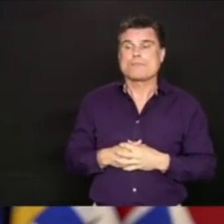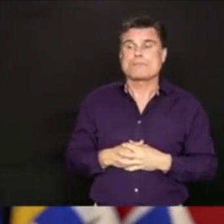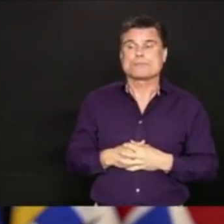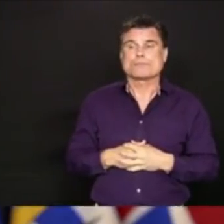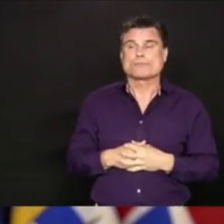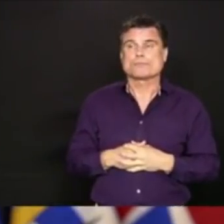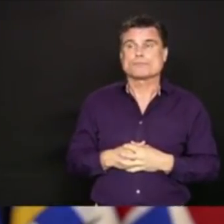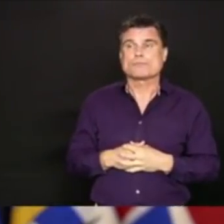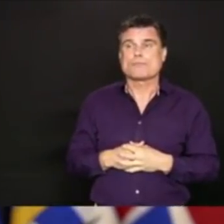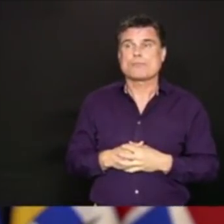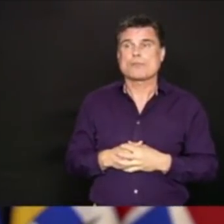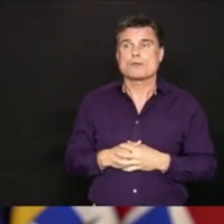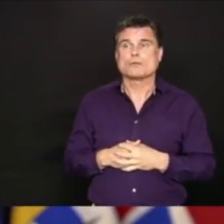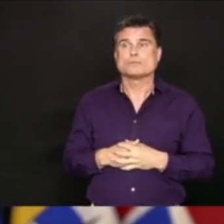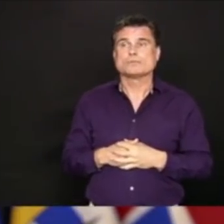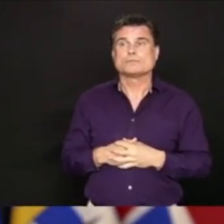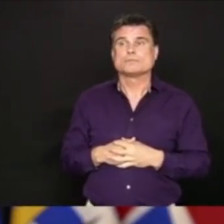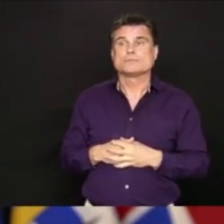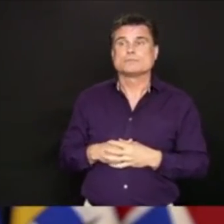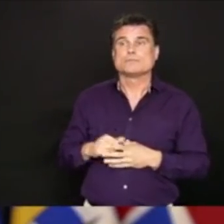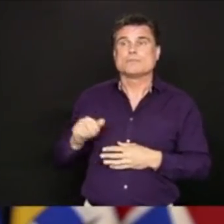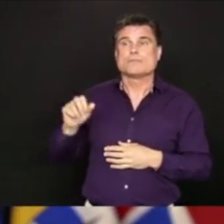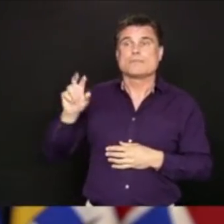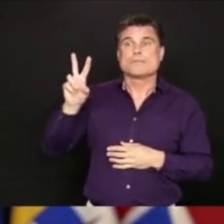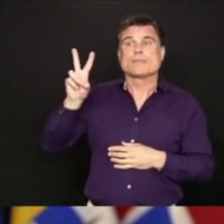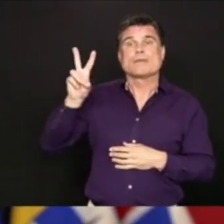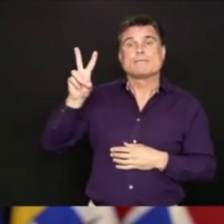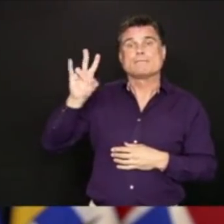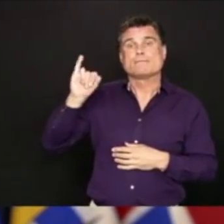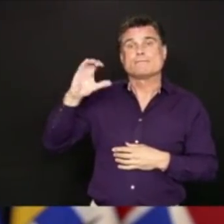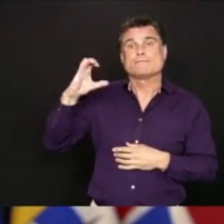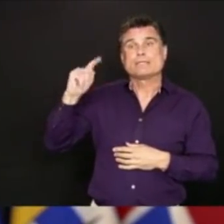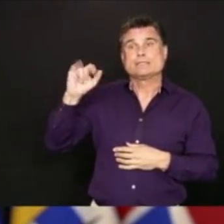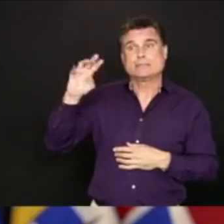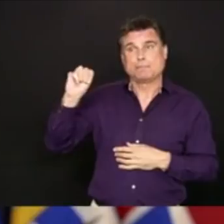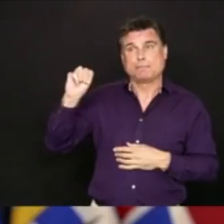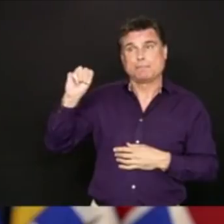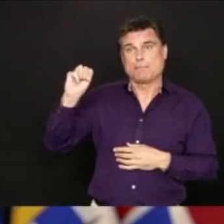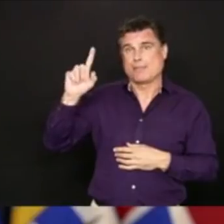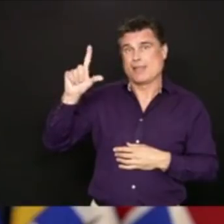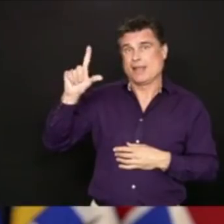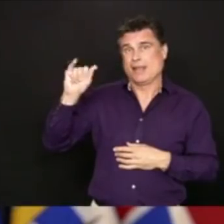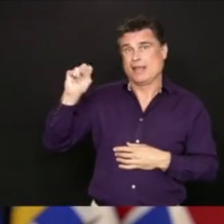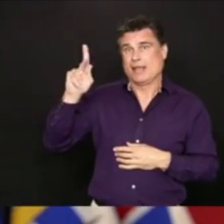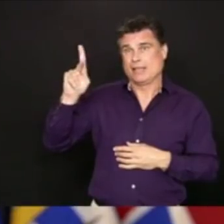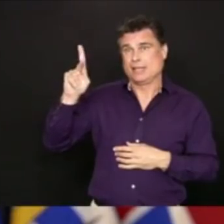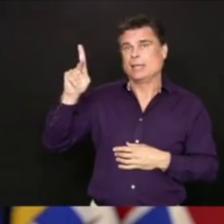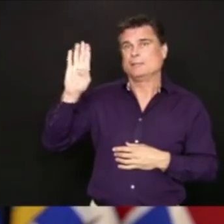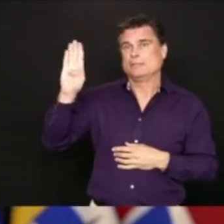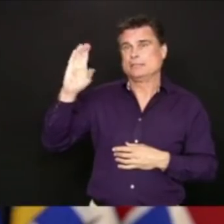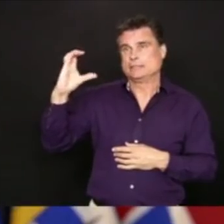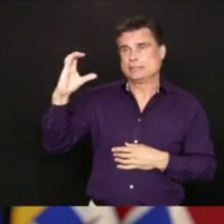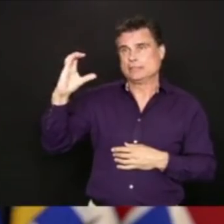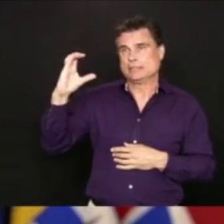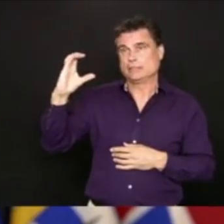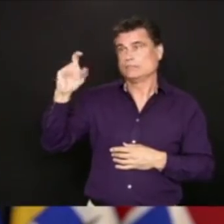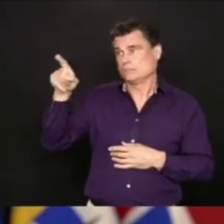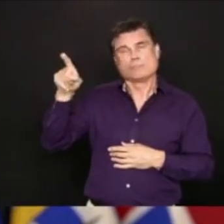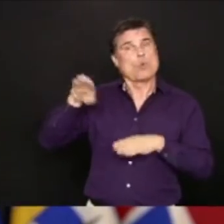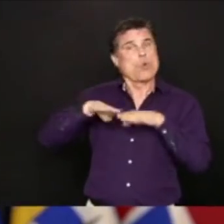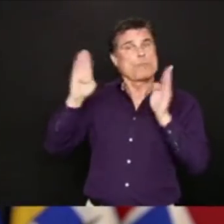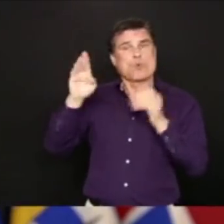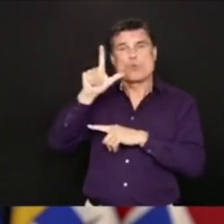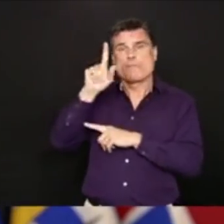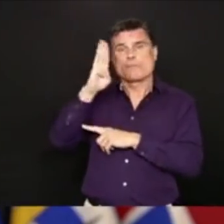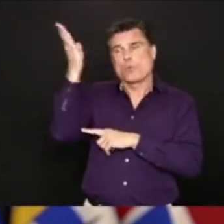week. Trained support teams can give you the information and refer you to services that you may need.